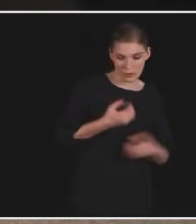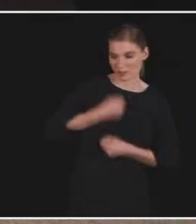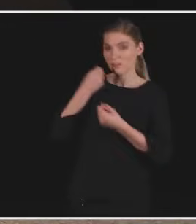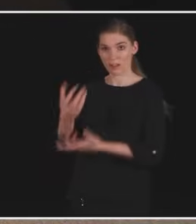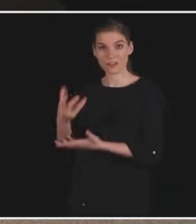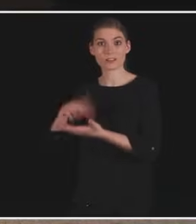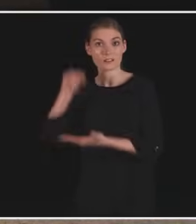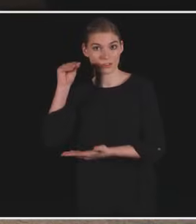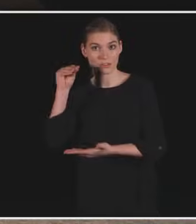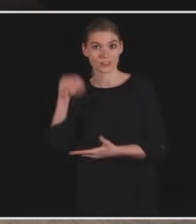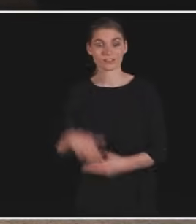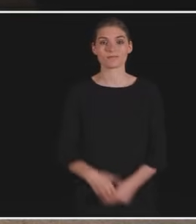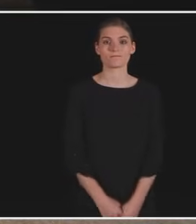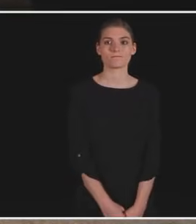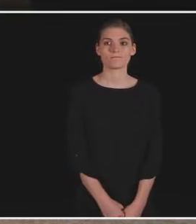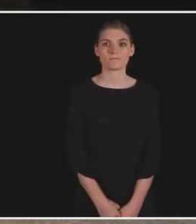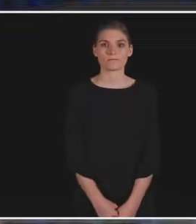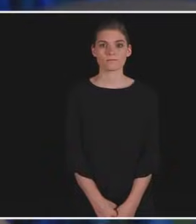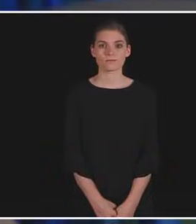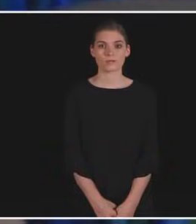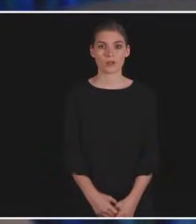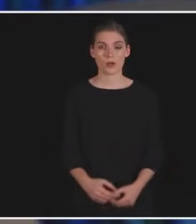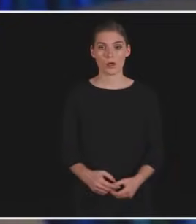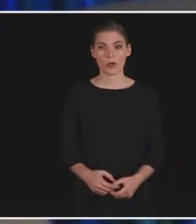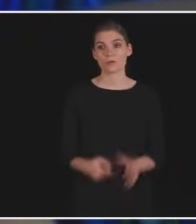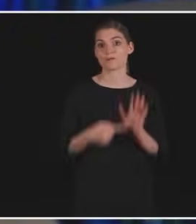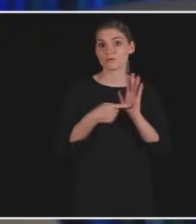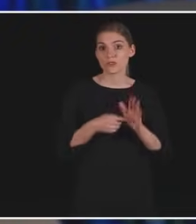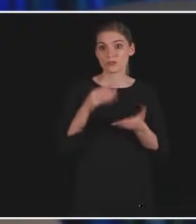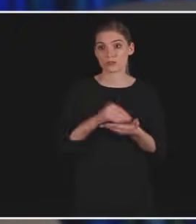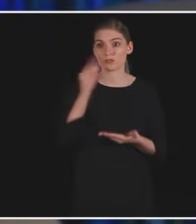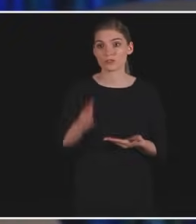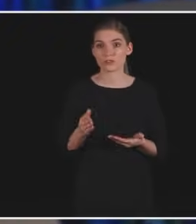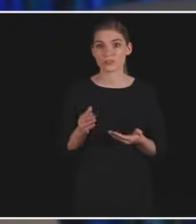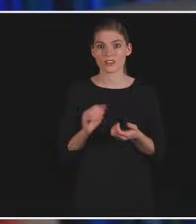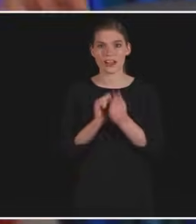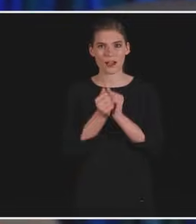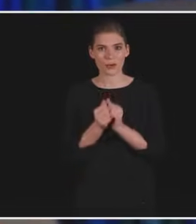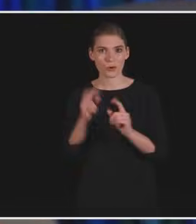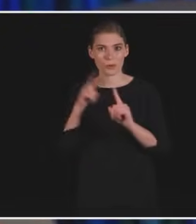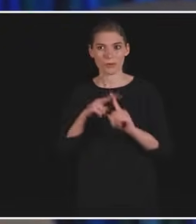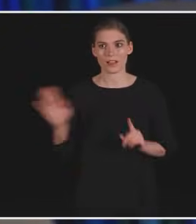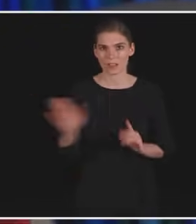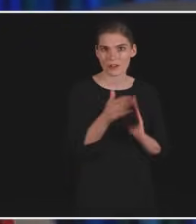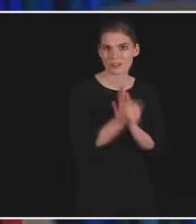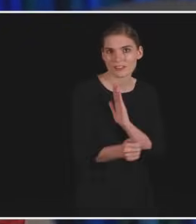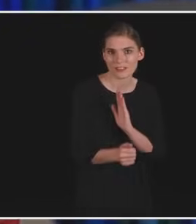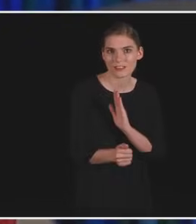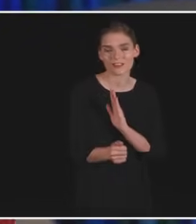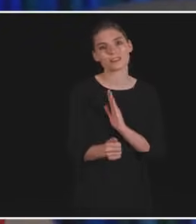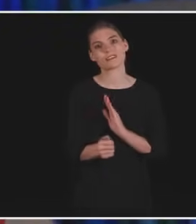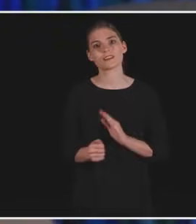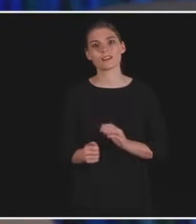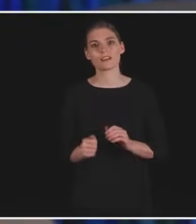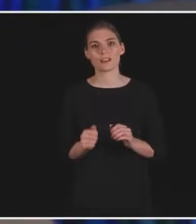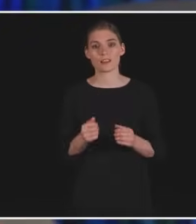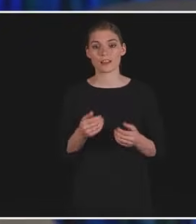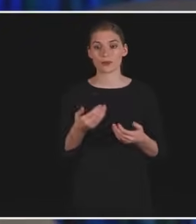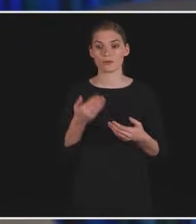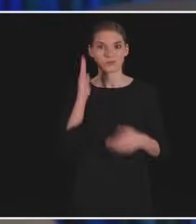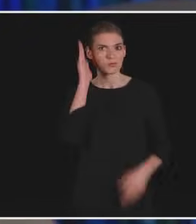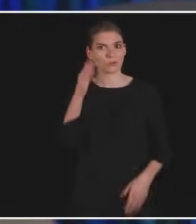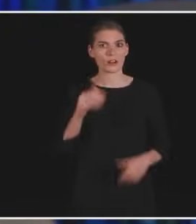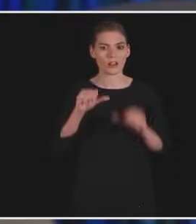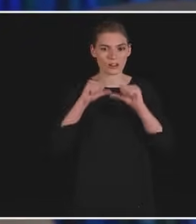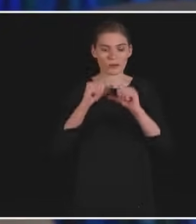and attention drives learning. By showing students the real-world applications of what they're learning in the classroom, they're more likely